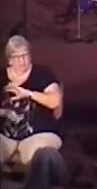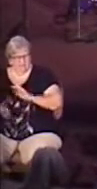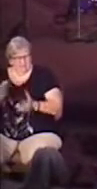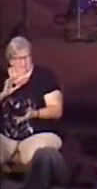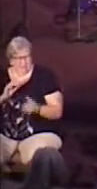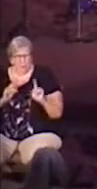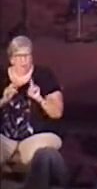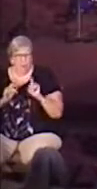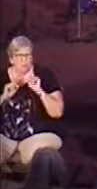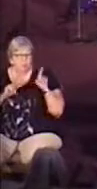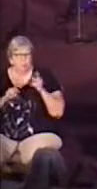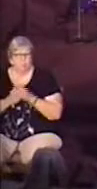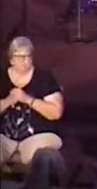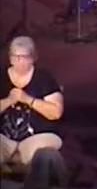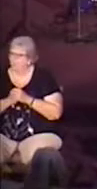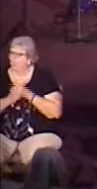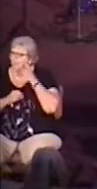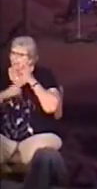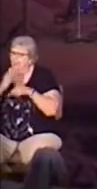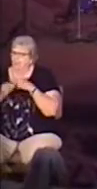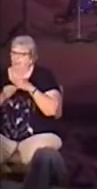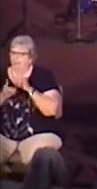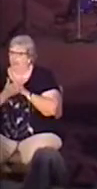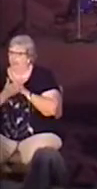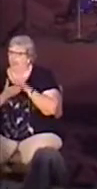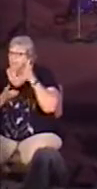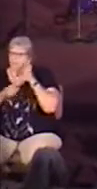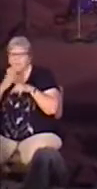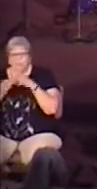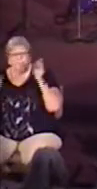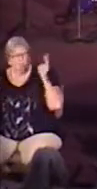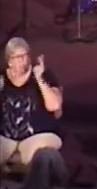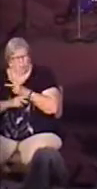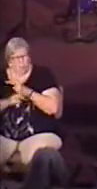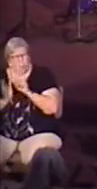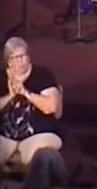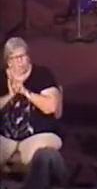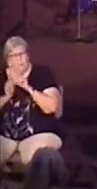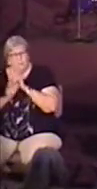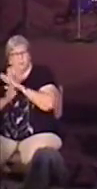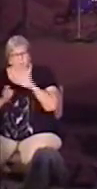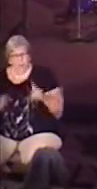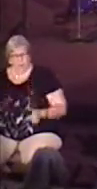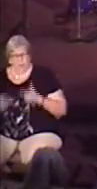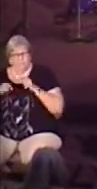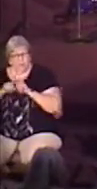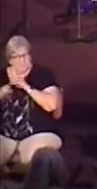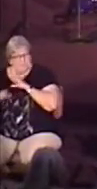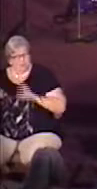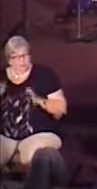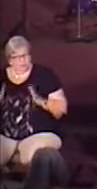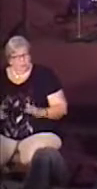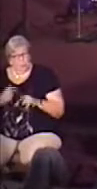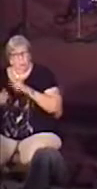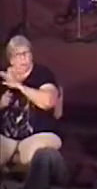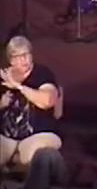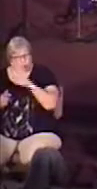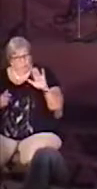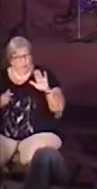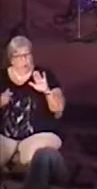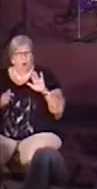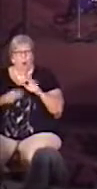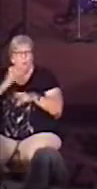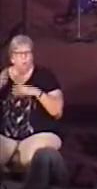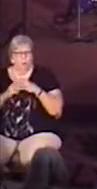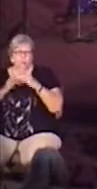going to turn? I mean, think about it. Think about the worst moment in your life as a Christian. When your world was crashing